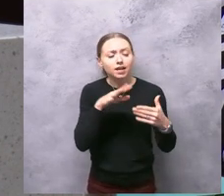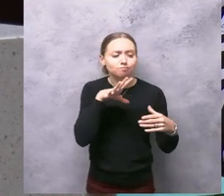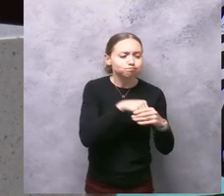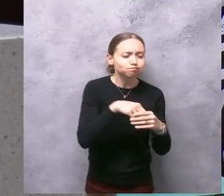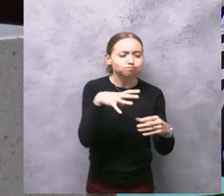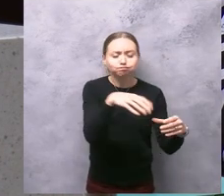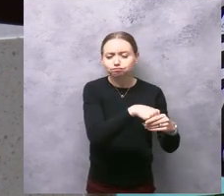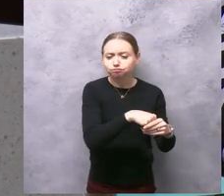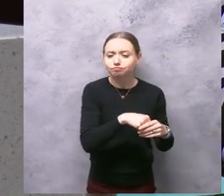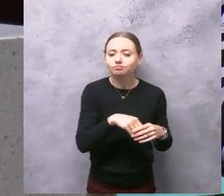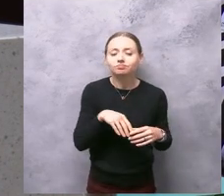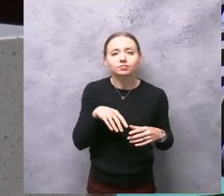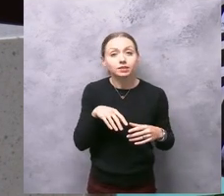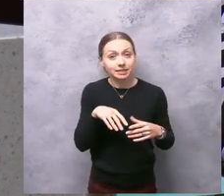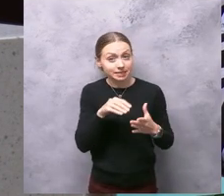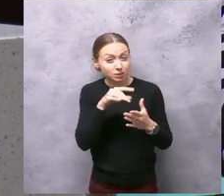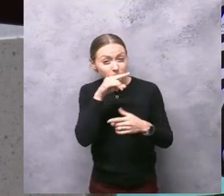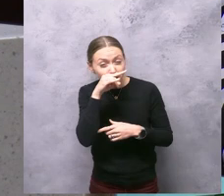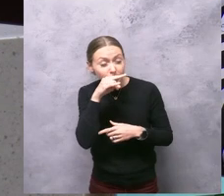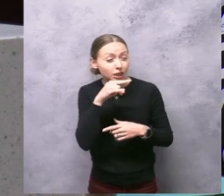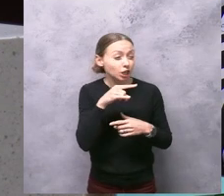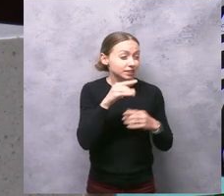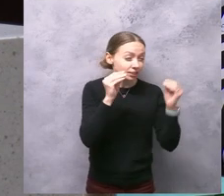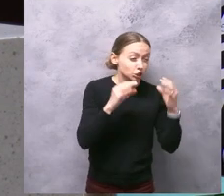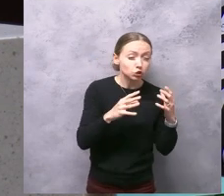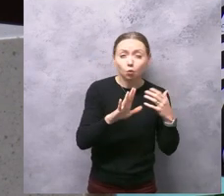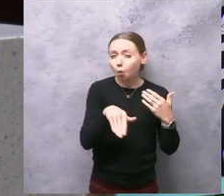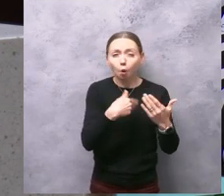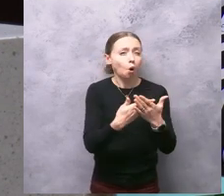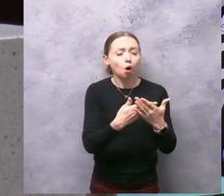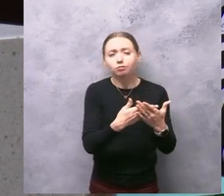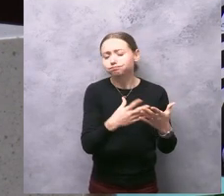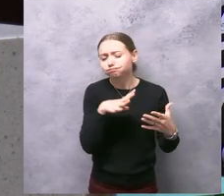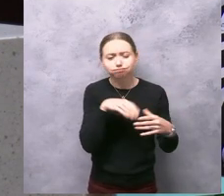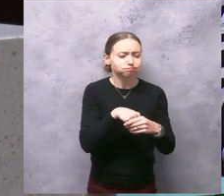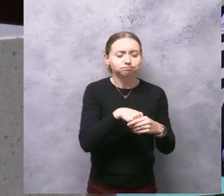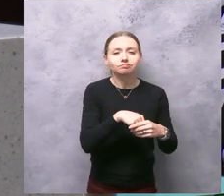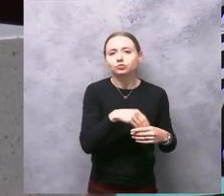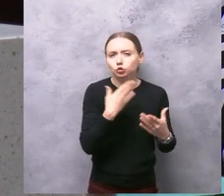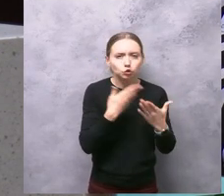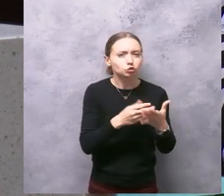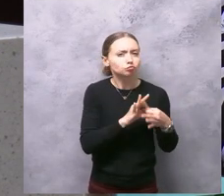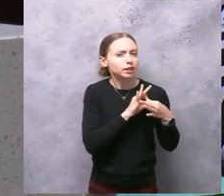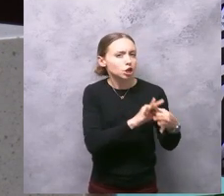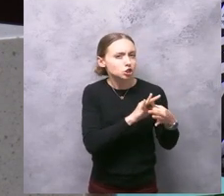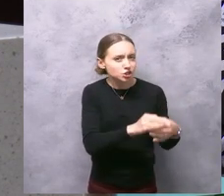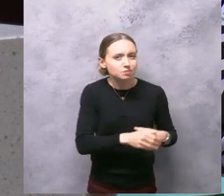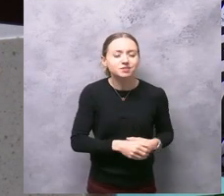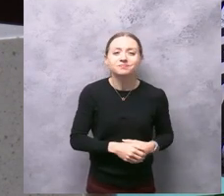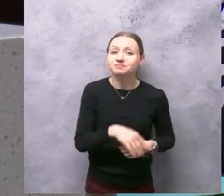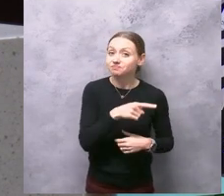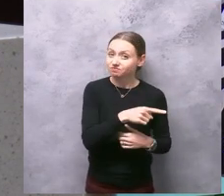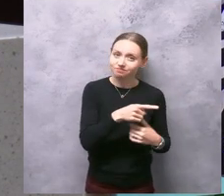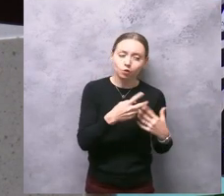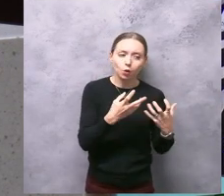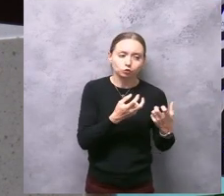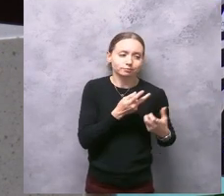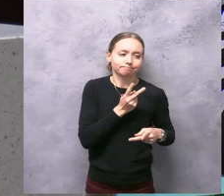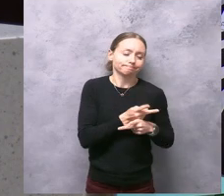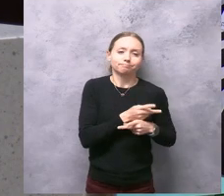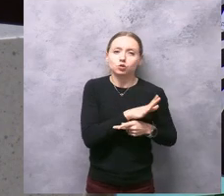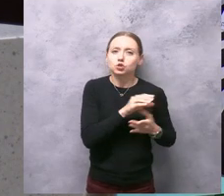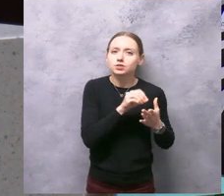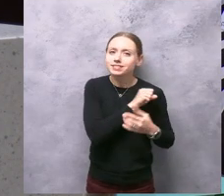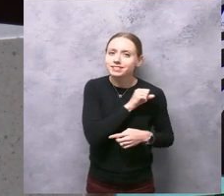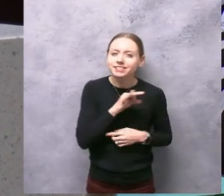the kids from the teachers and fostering those relationships. They're looking forward to retaining their staff and training through